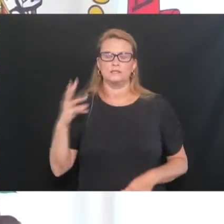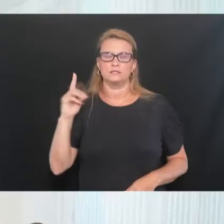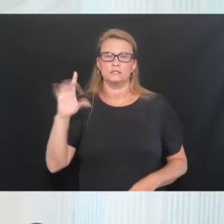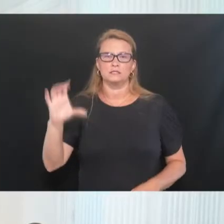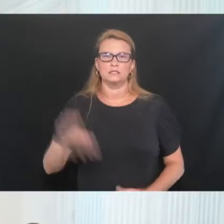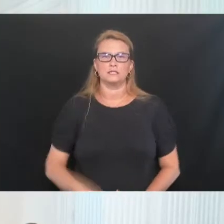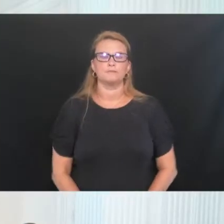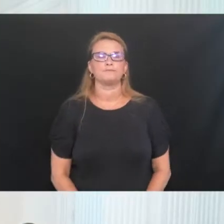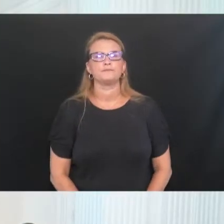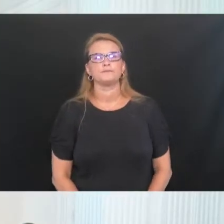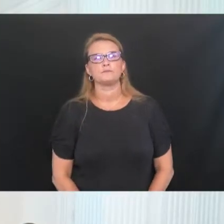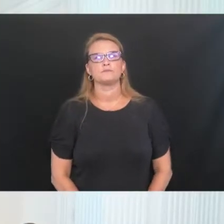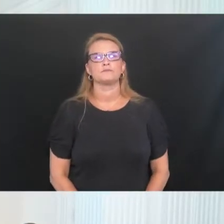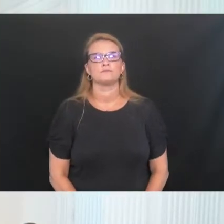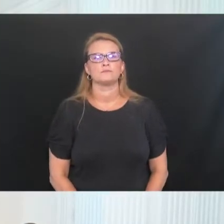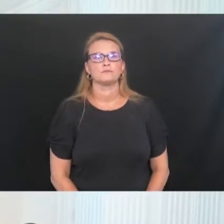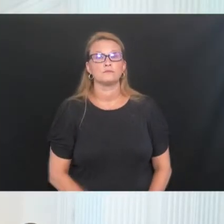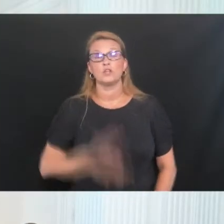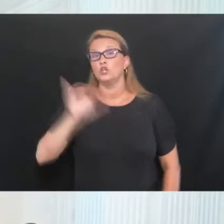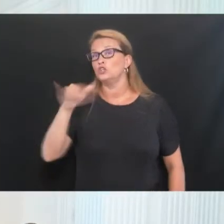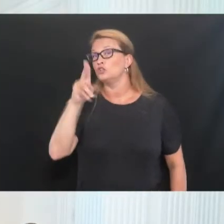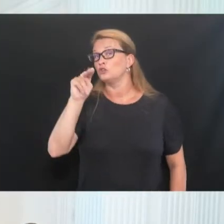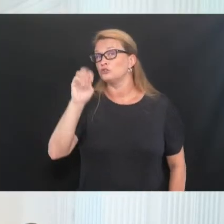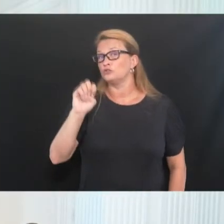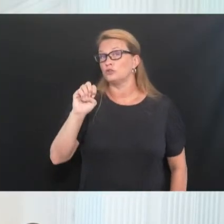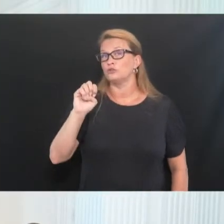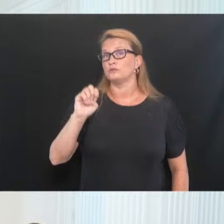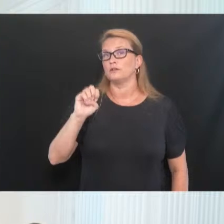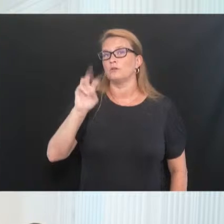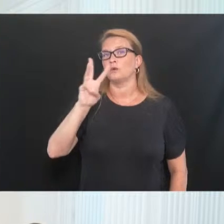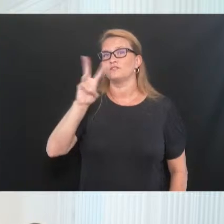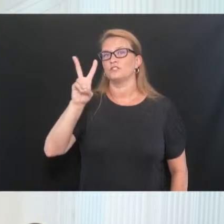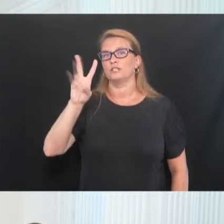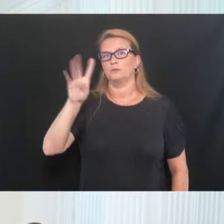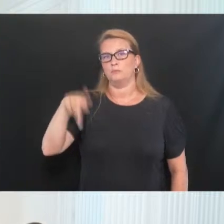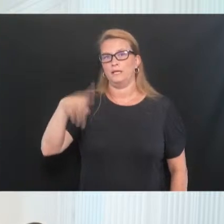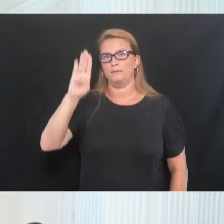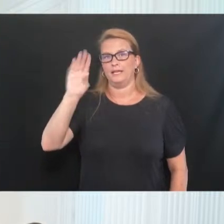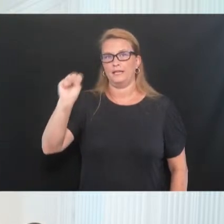All right, thank you, Paul. Next to June Leffler with West Virginia Public Broadcasting.